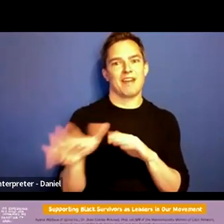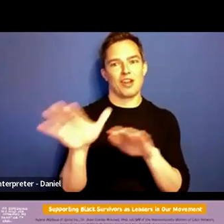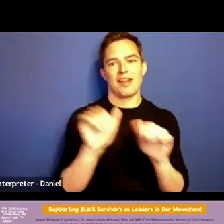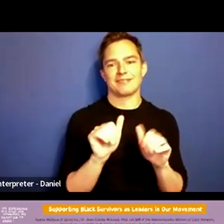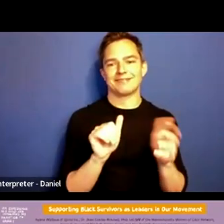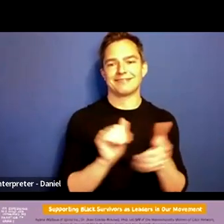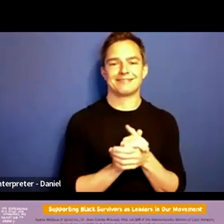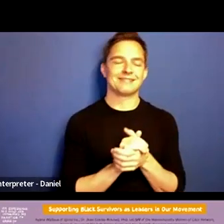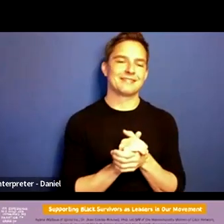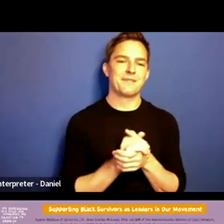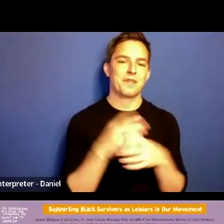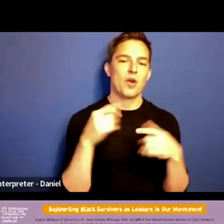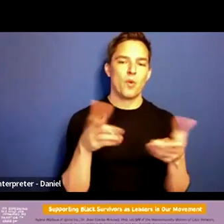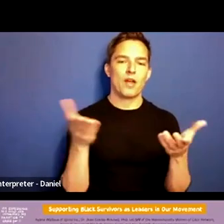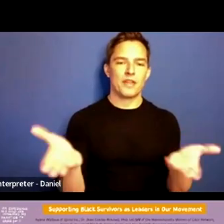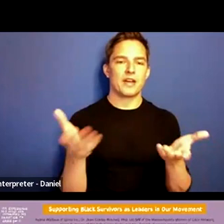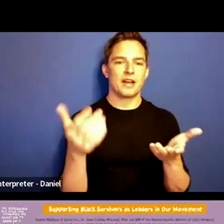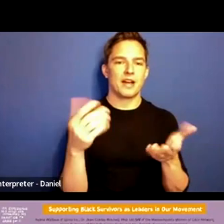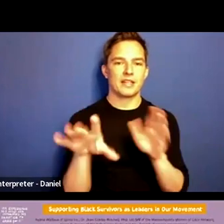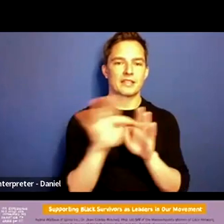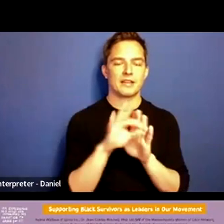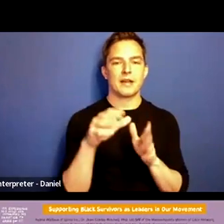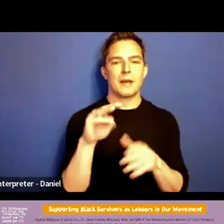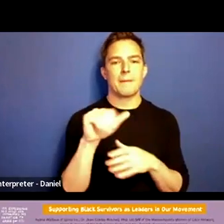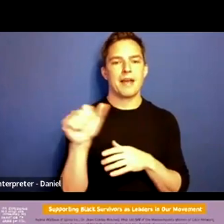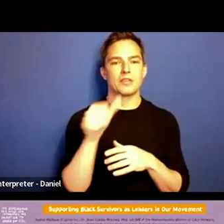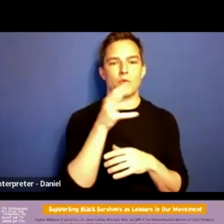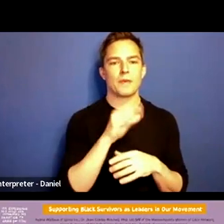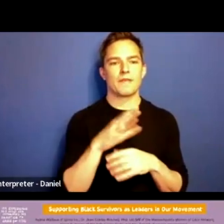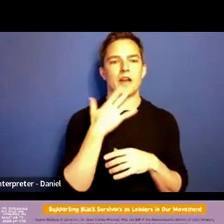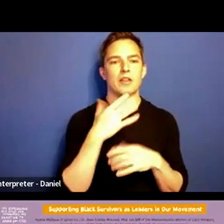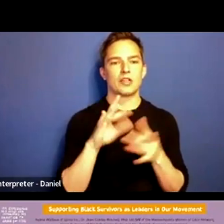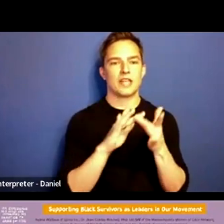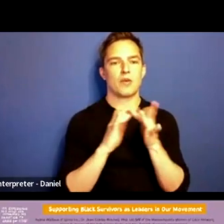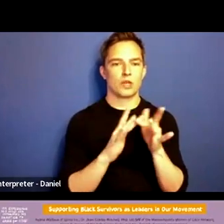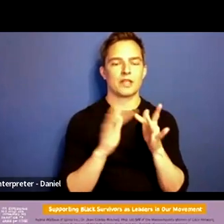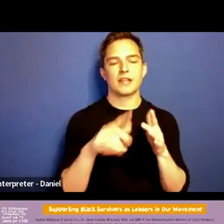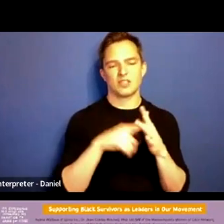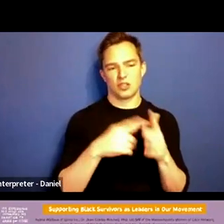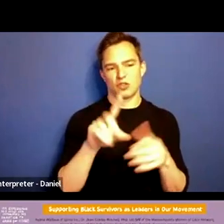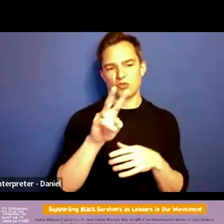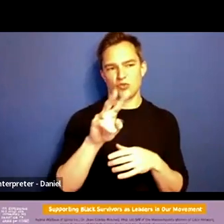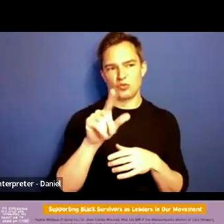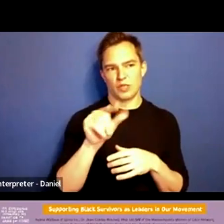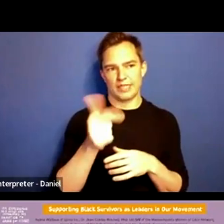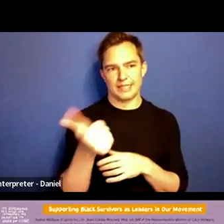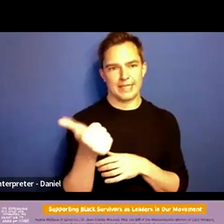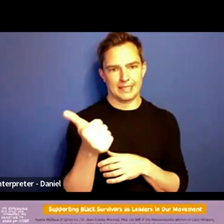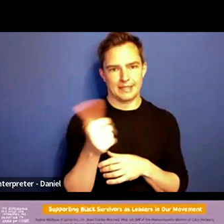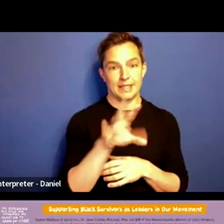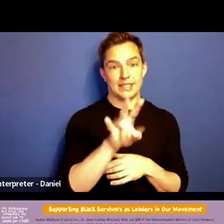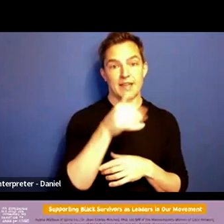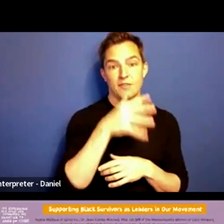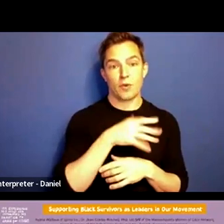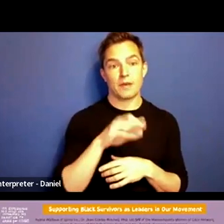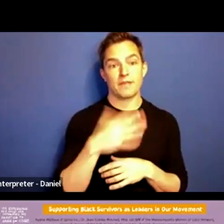then while there, I discovered Mass Women of Color Network, which was started in 2010 by 7 women of